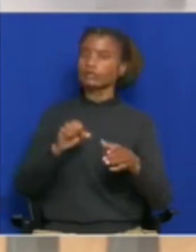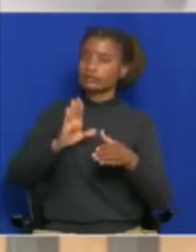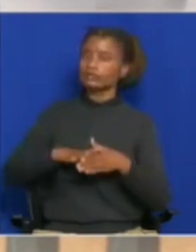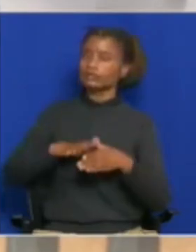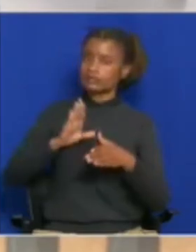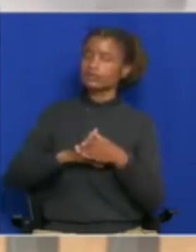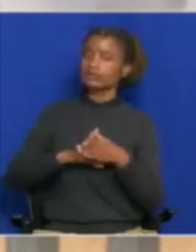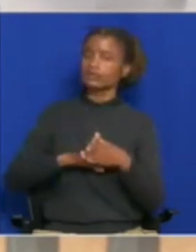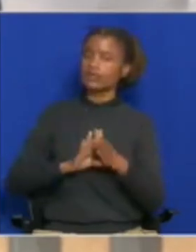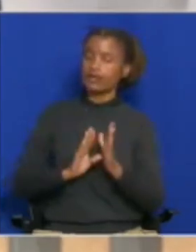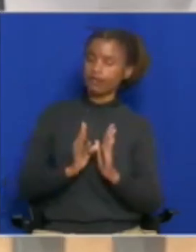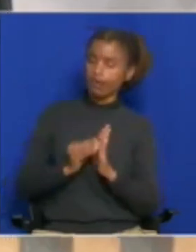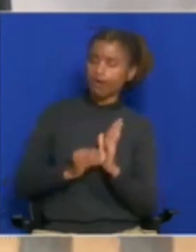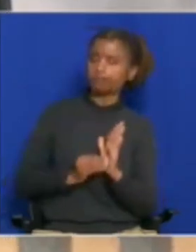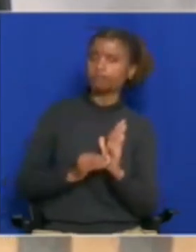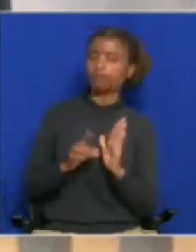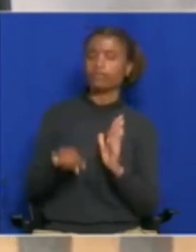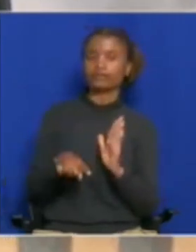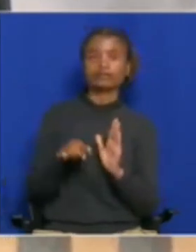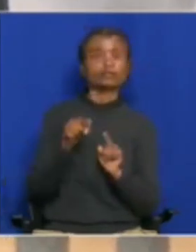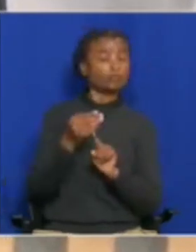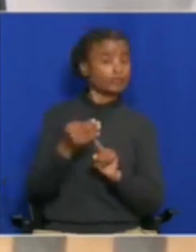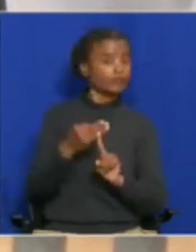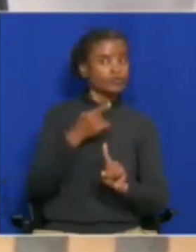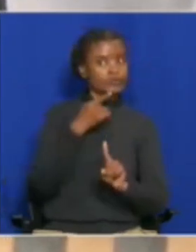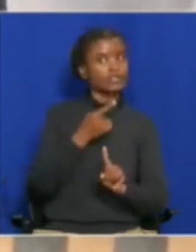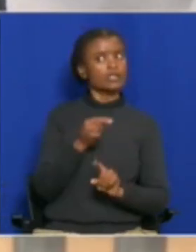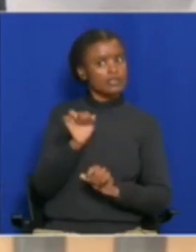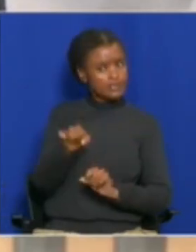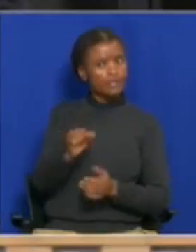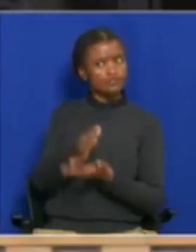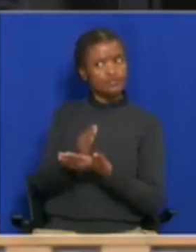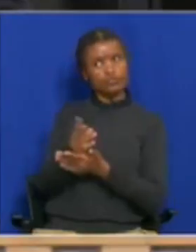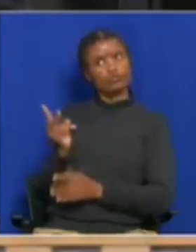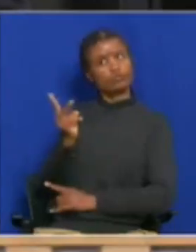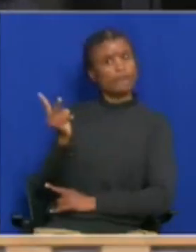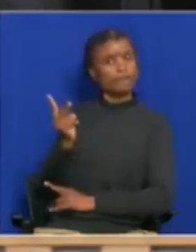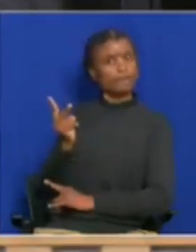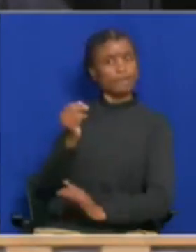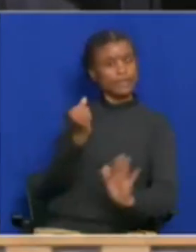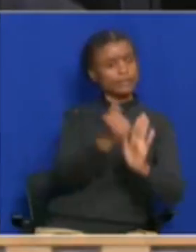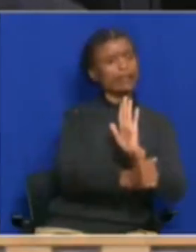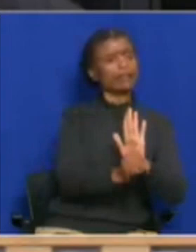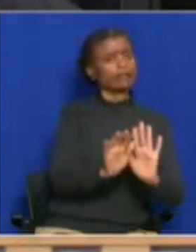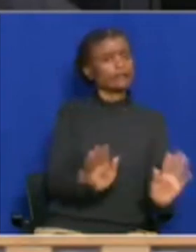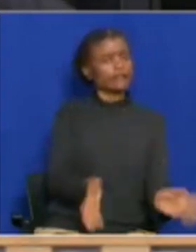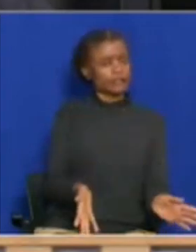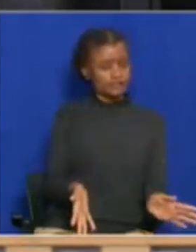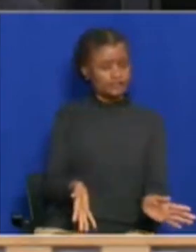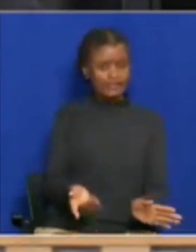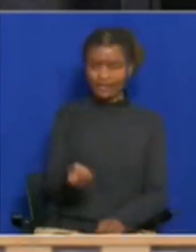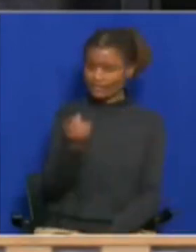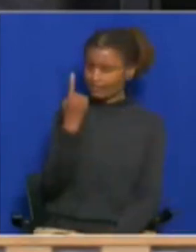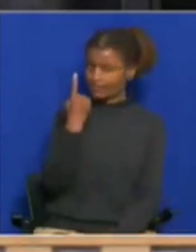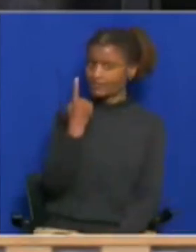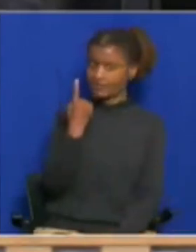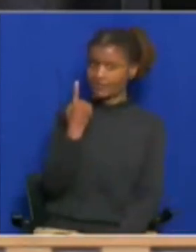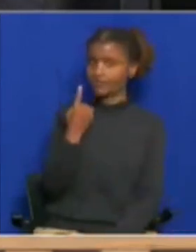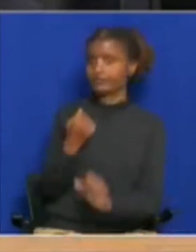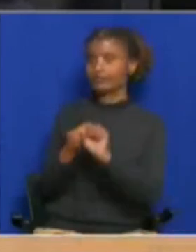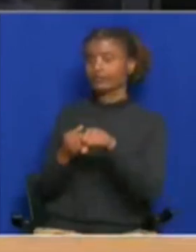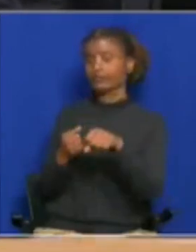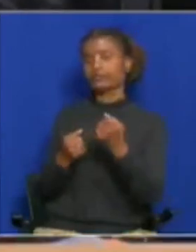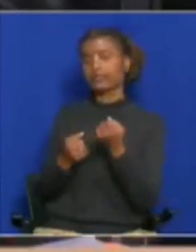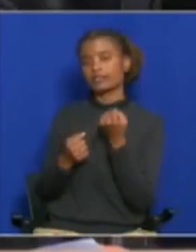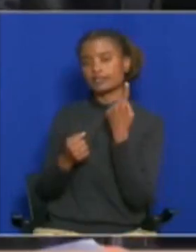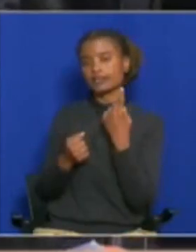say Tom and Dick killed Harry. Do you get me? I understand. Otherwise, it's a factual conclusion